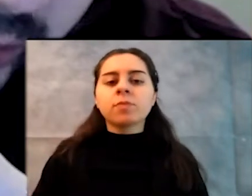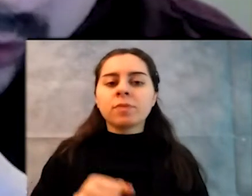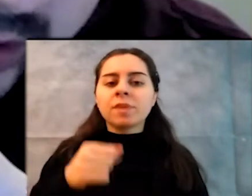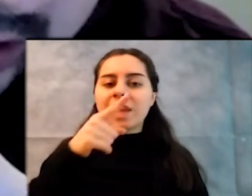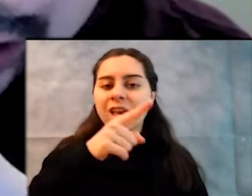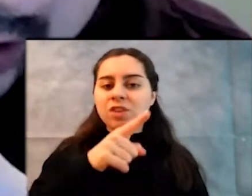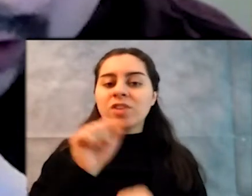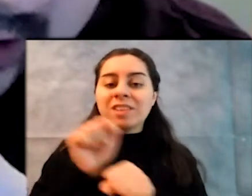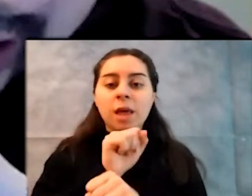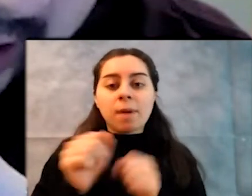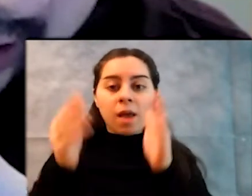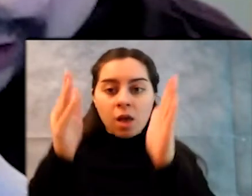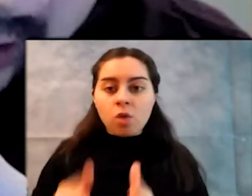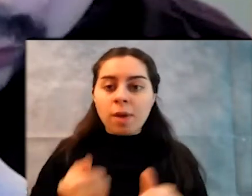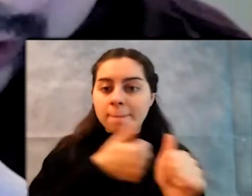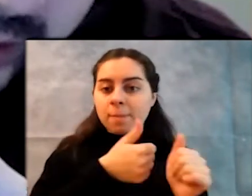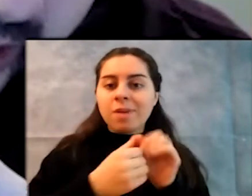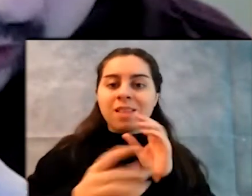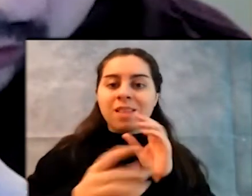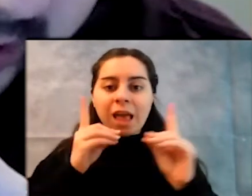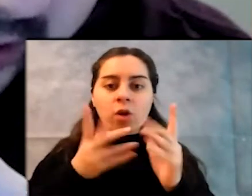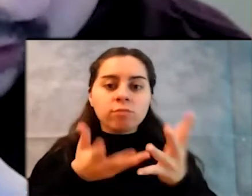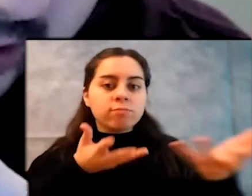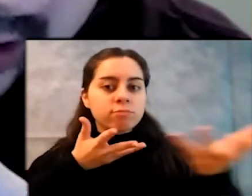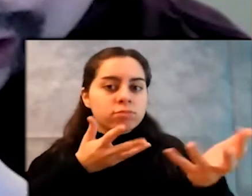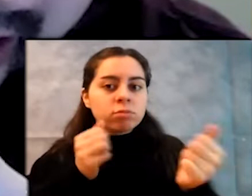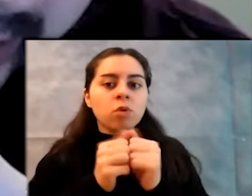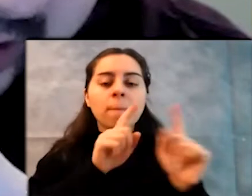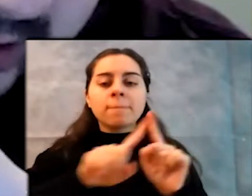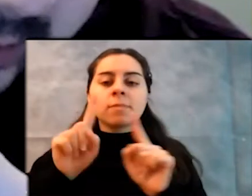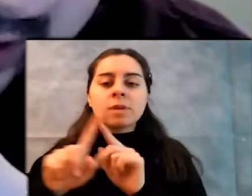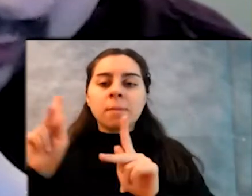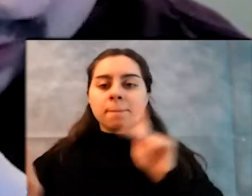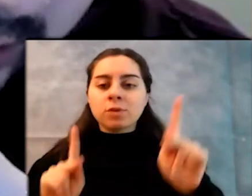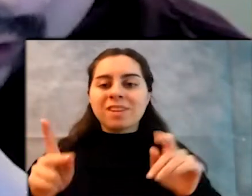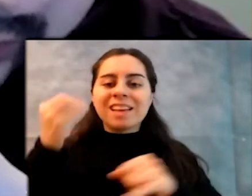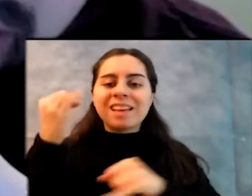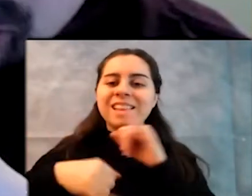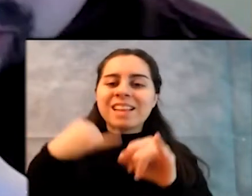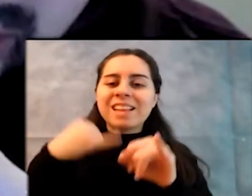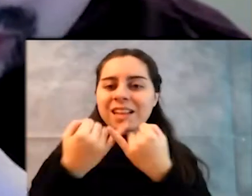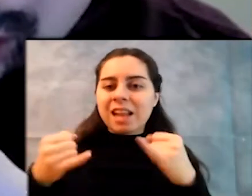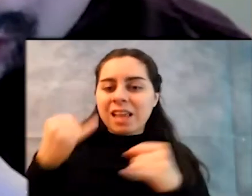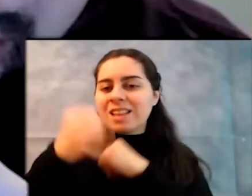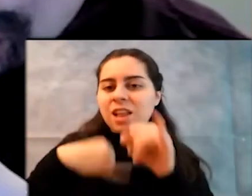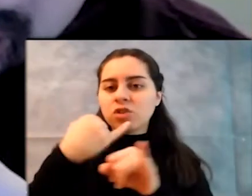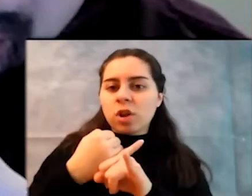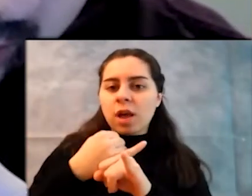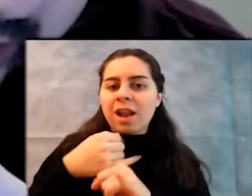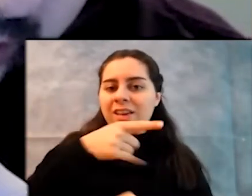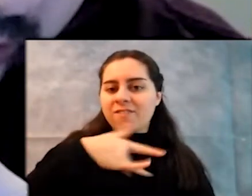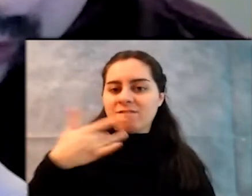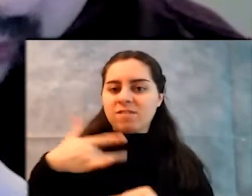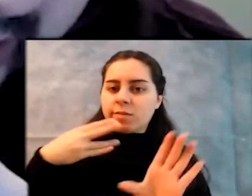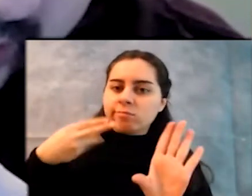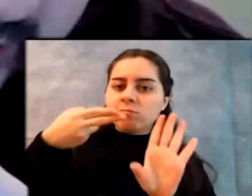these workers engaged in dialogue with international peers and imagined themselves as part of a global community. They also